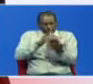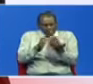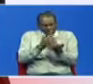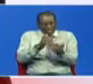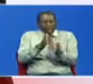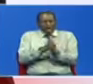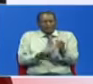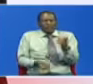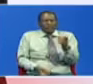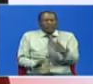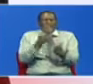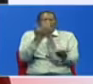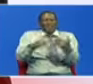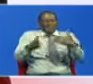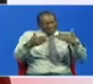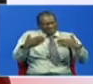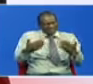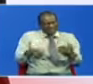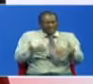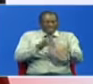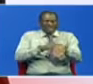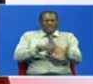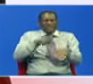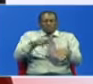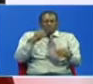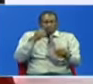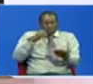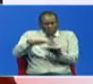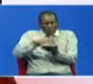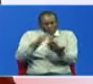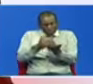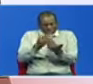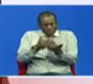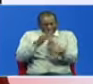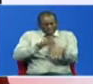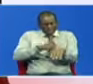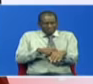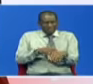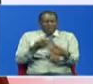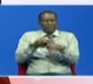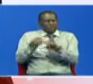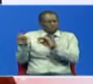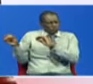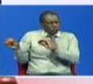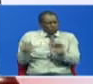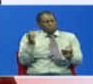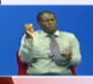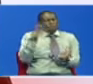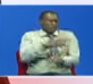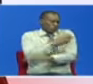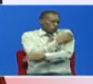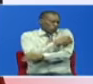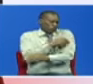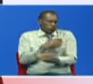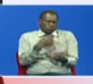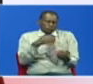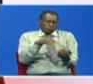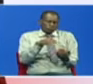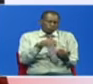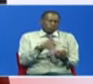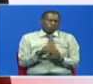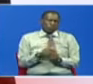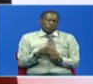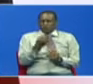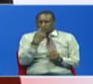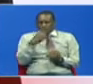any symptom during the period you are in home-based care, then automatically we transfer you to an isolation or a treatment